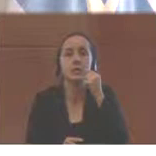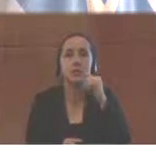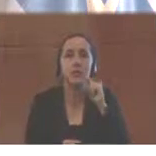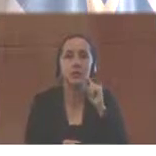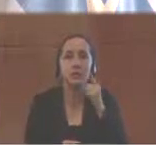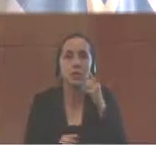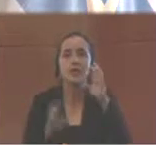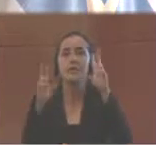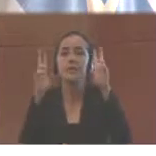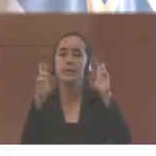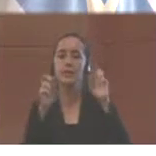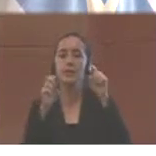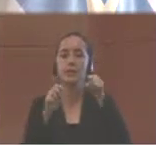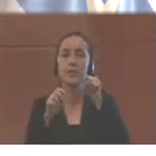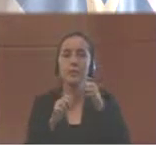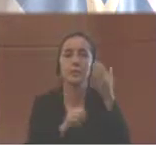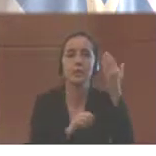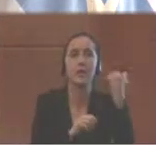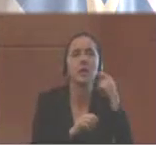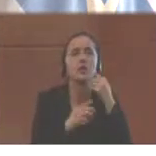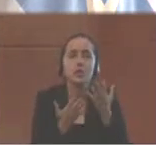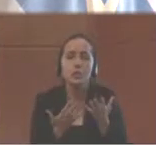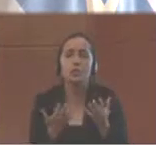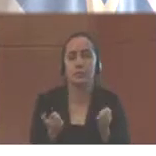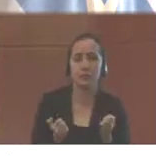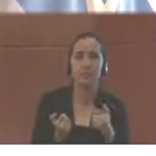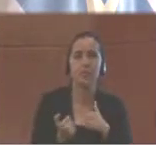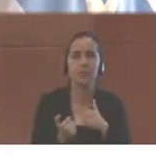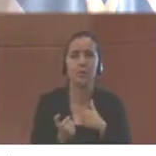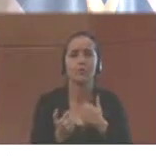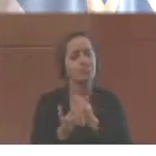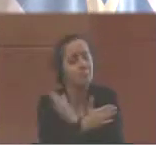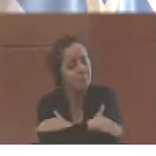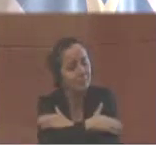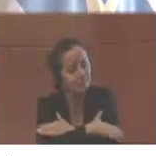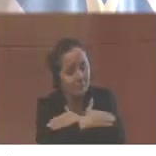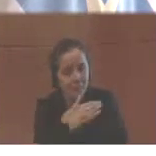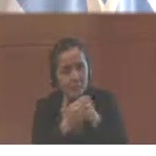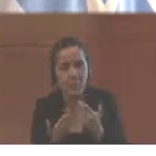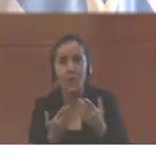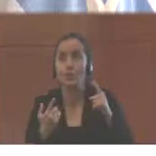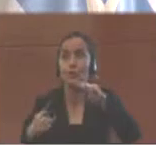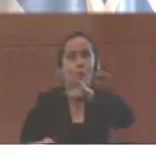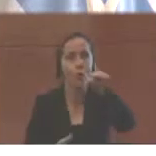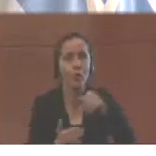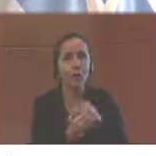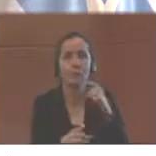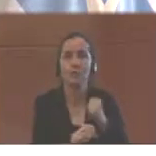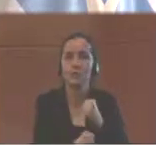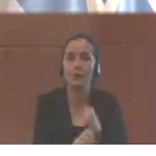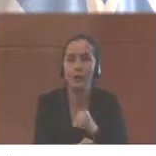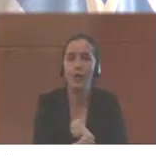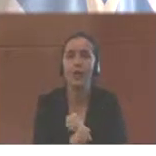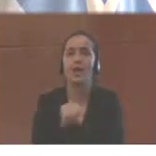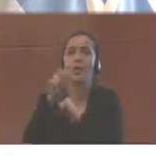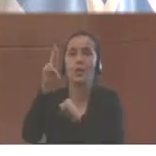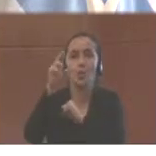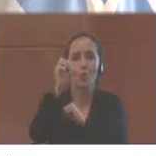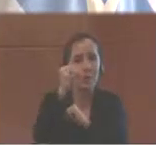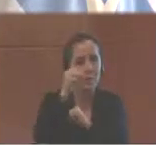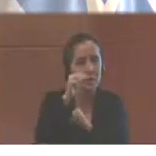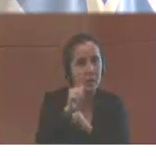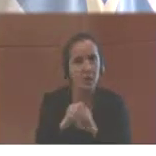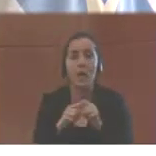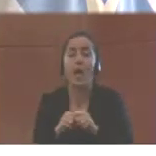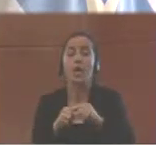meet under the first part of the Hyogo framework of action, and I would like to say that we have worked